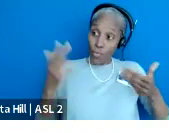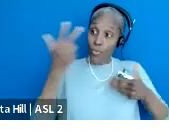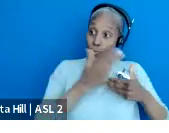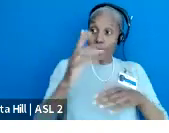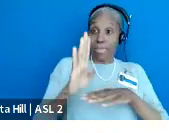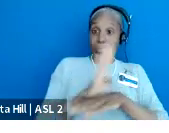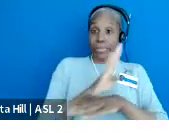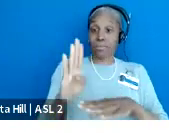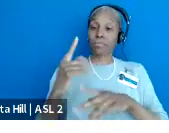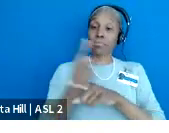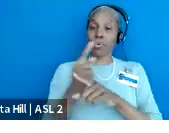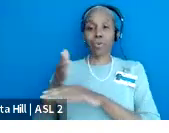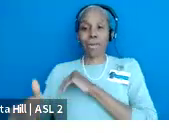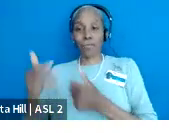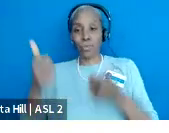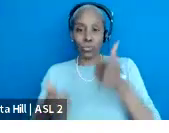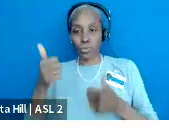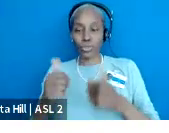business protocol or